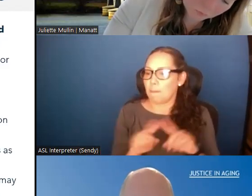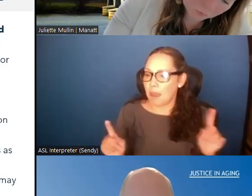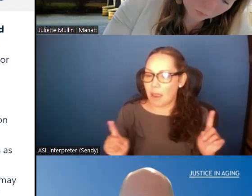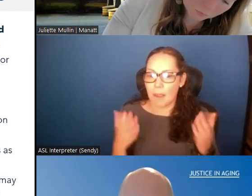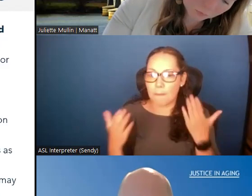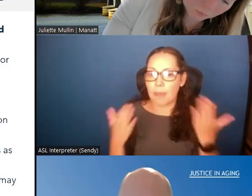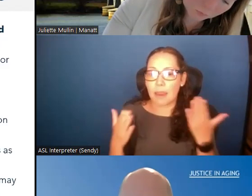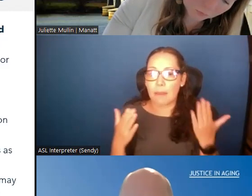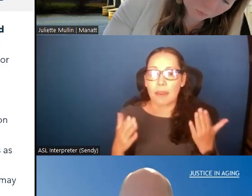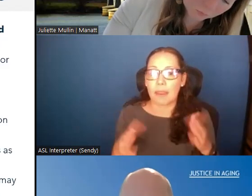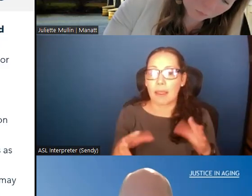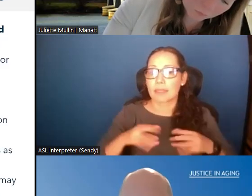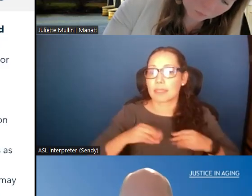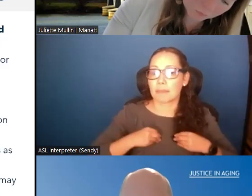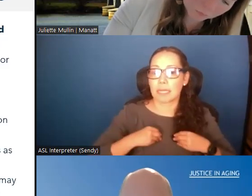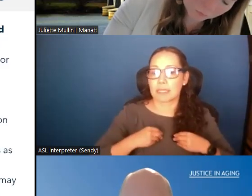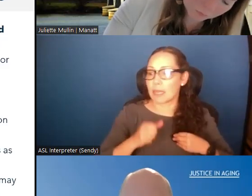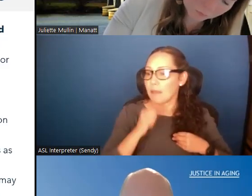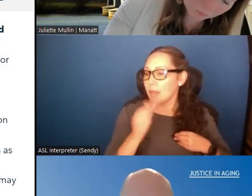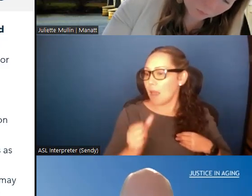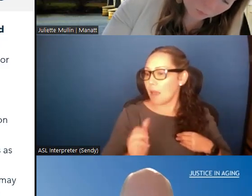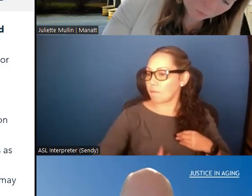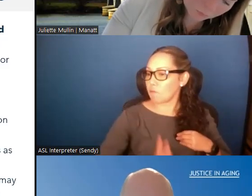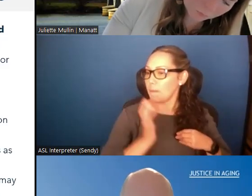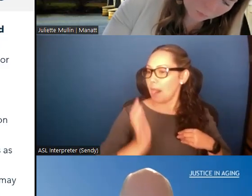acceptance of some informality, because